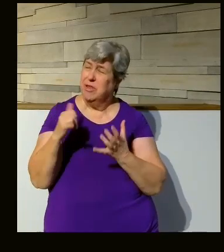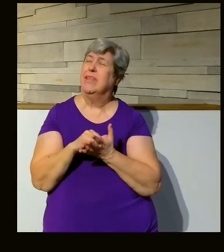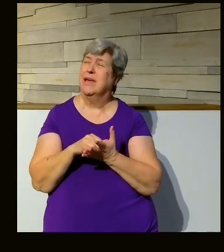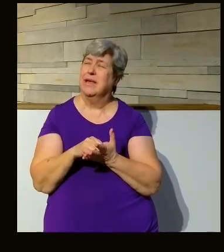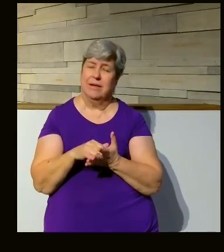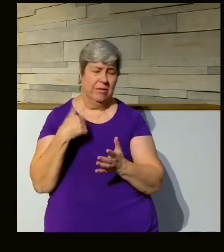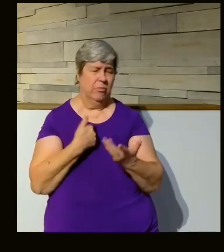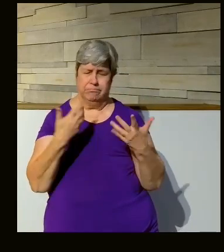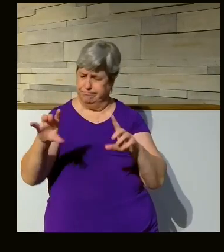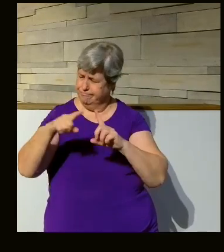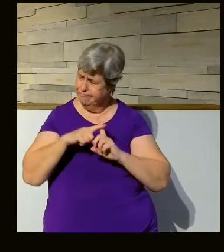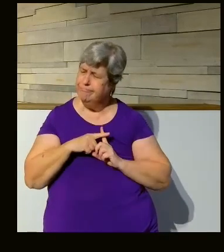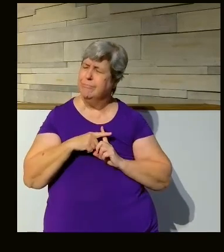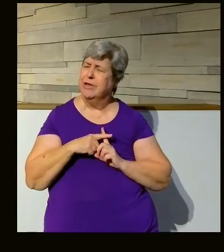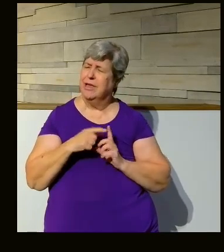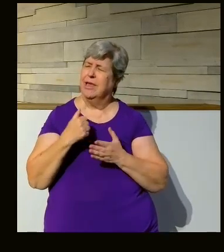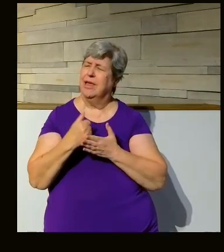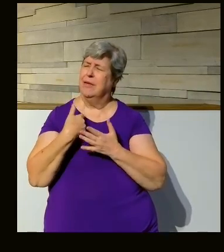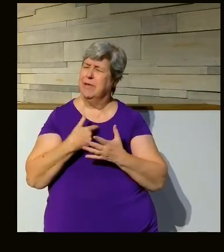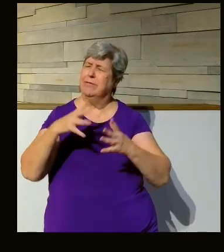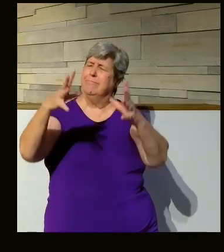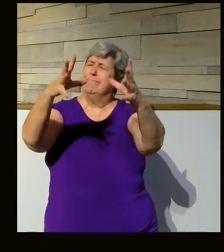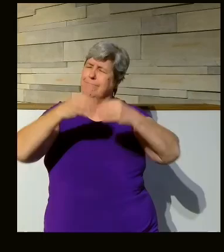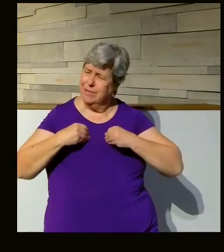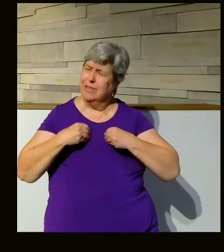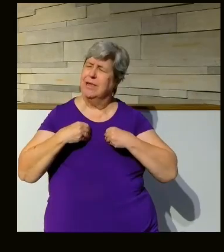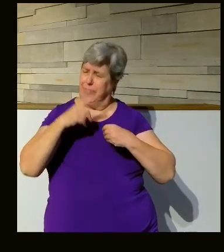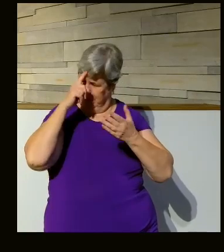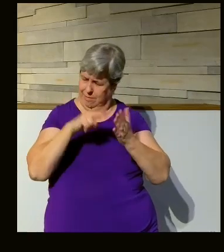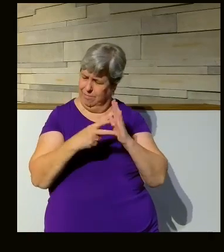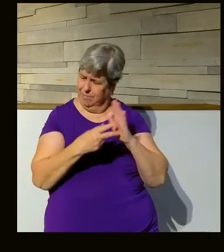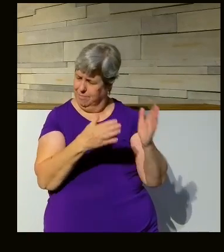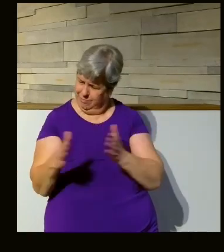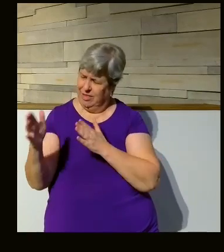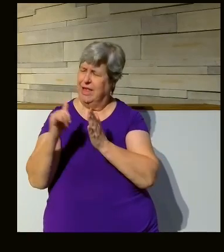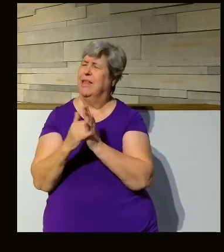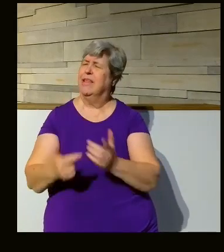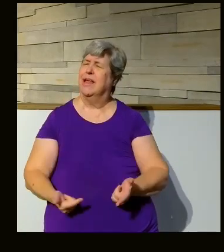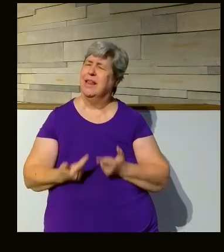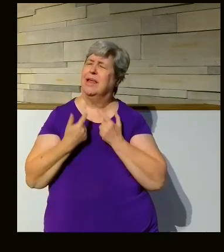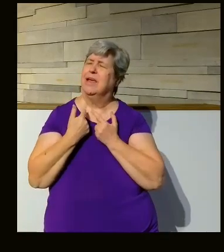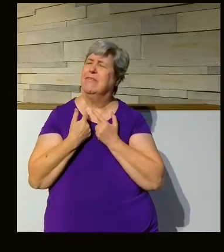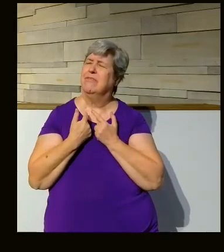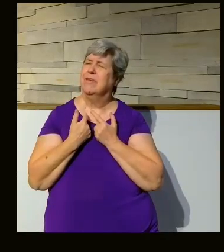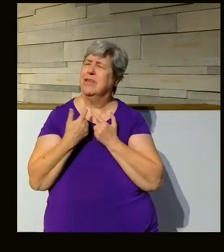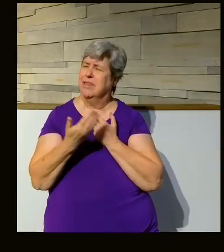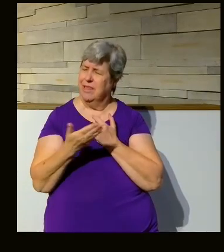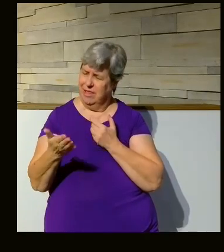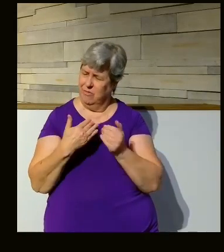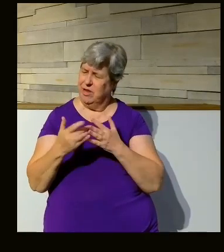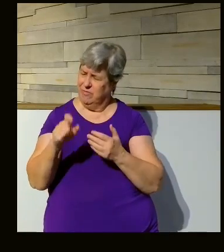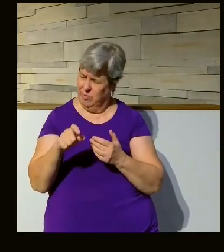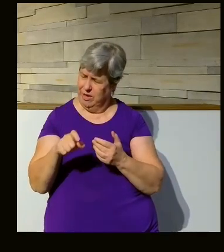Lord, as believers, may we reach out to embrace it and put in place in our lives what we need in